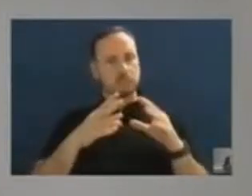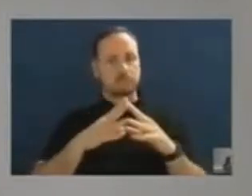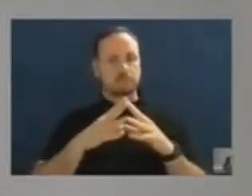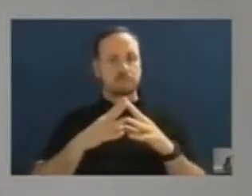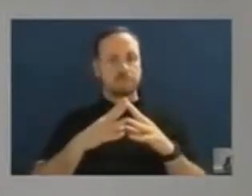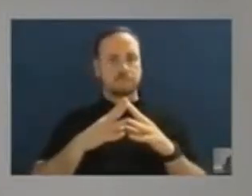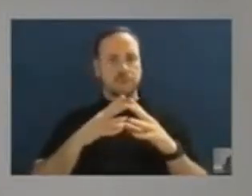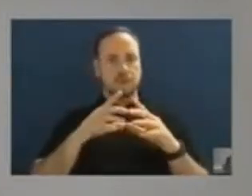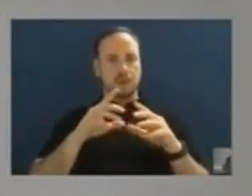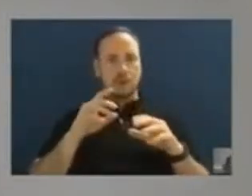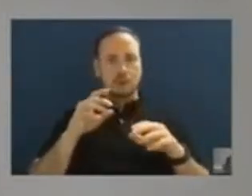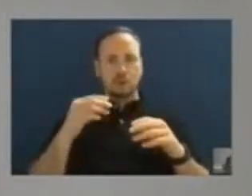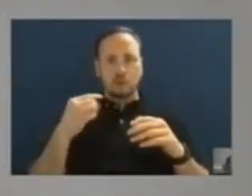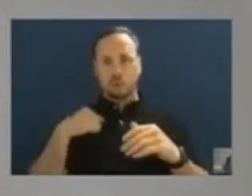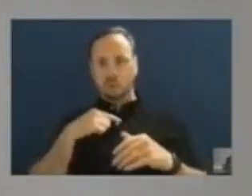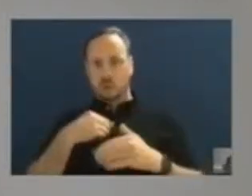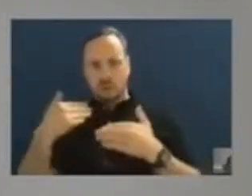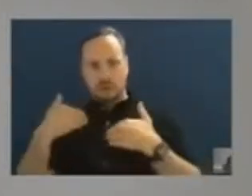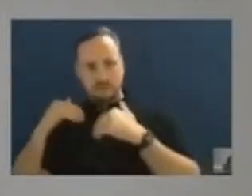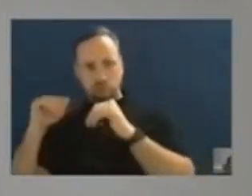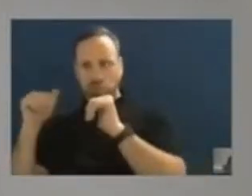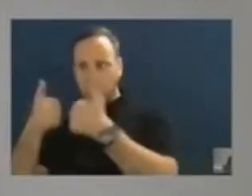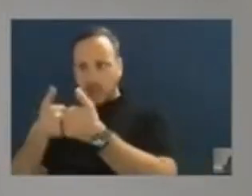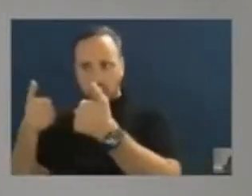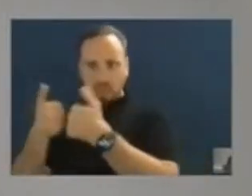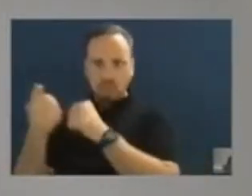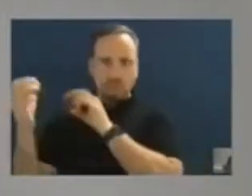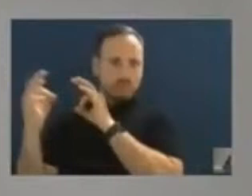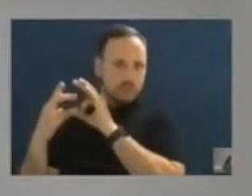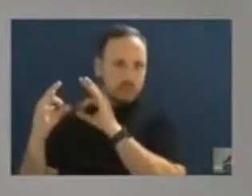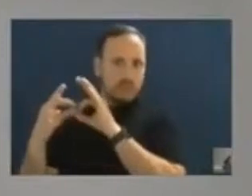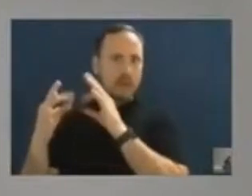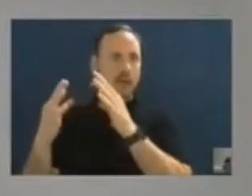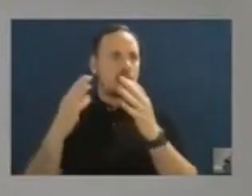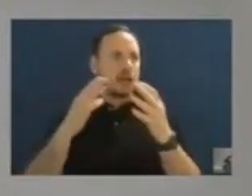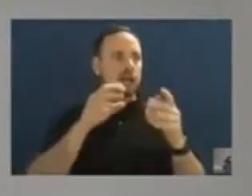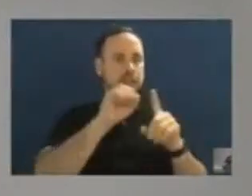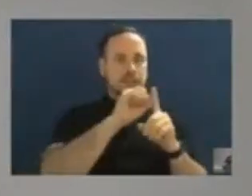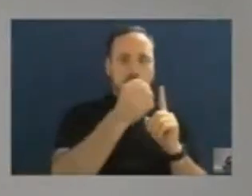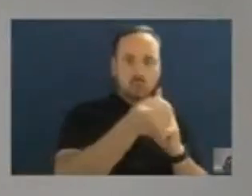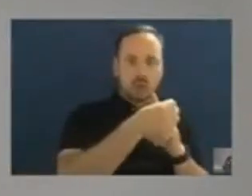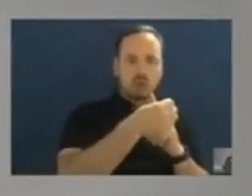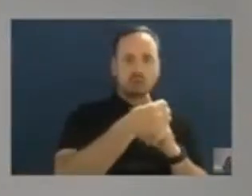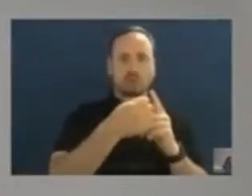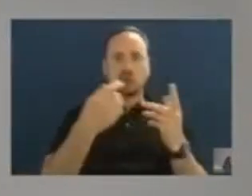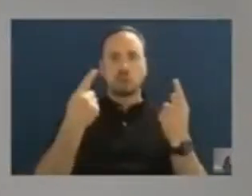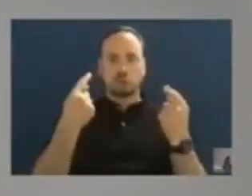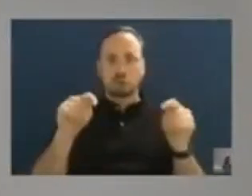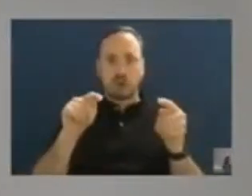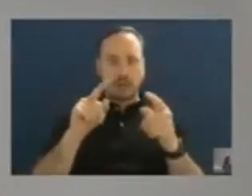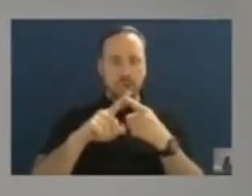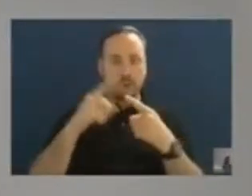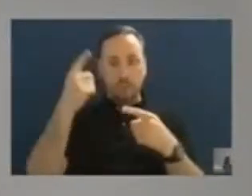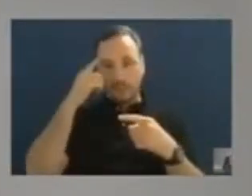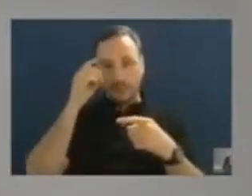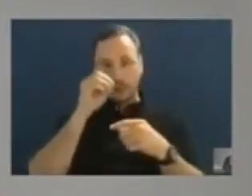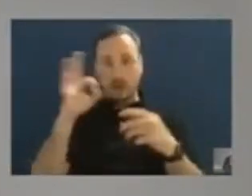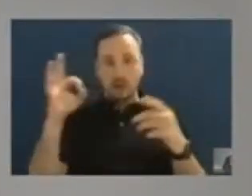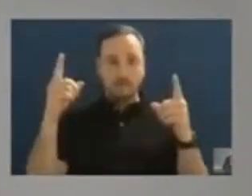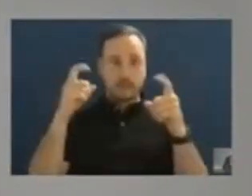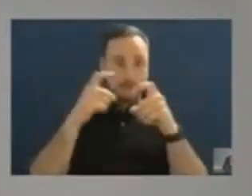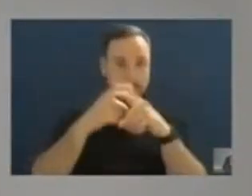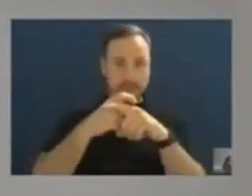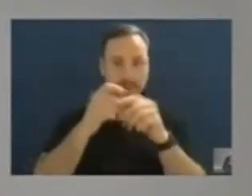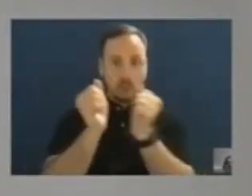that we are receiving in the scenarios that our students and our teachers are in as a result of thinking about the complexities of moving into a Plan B.